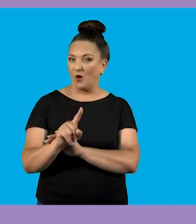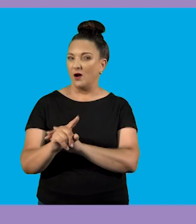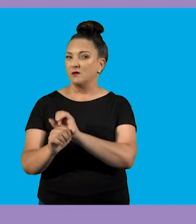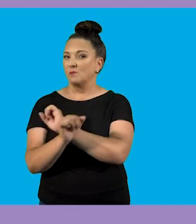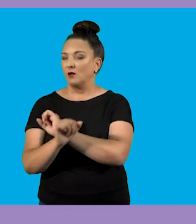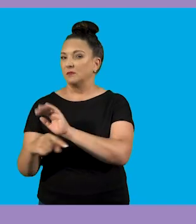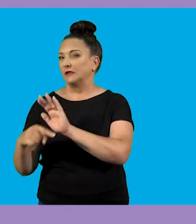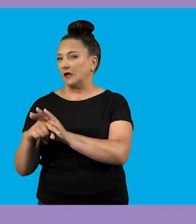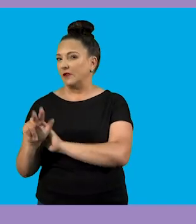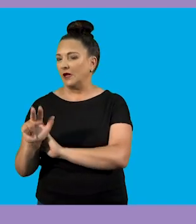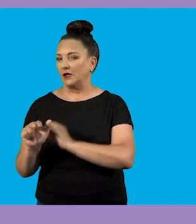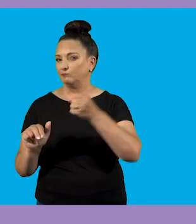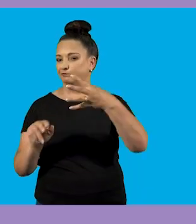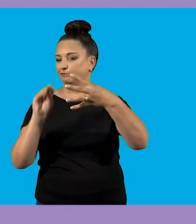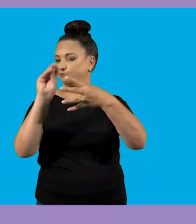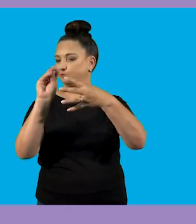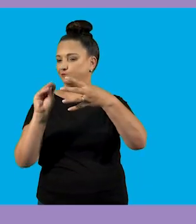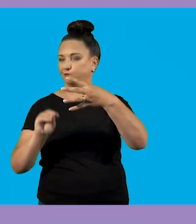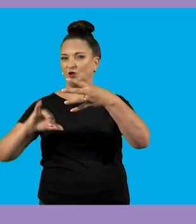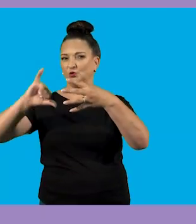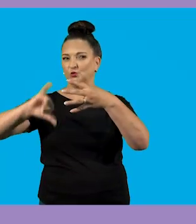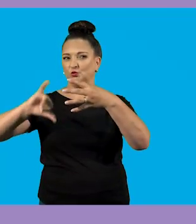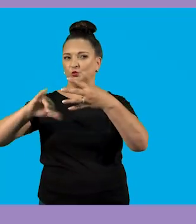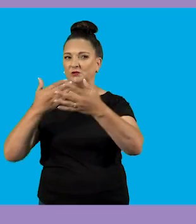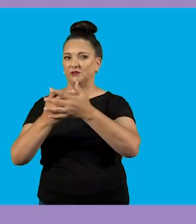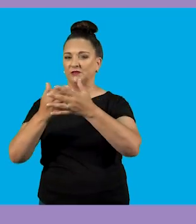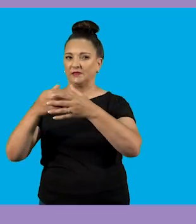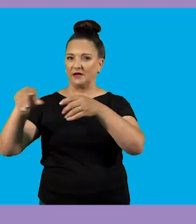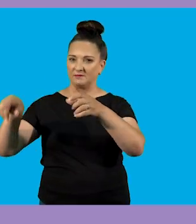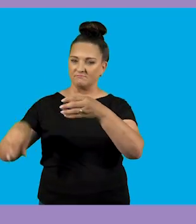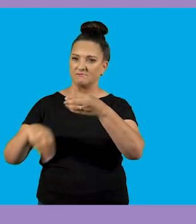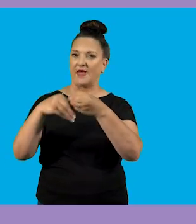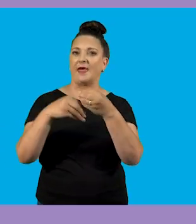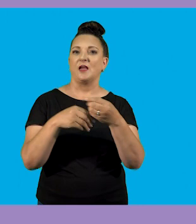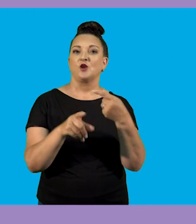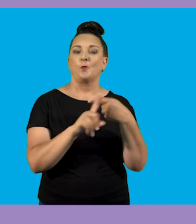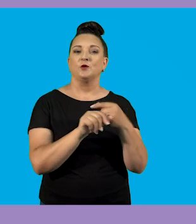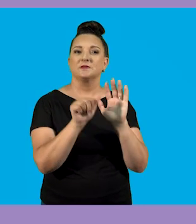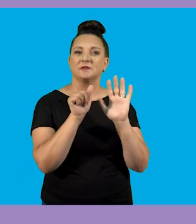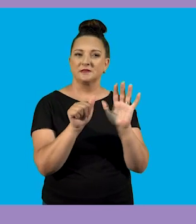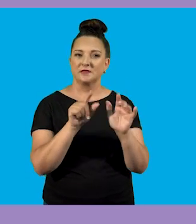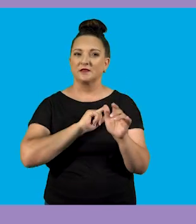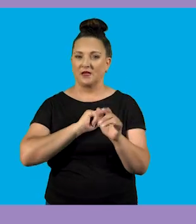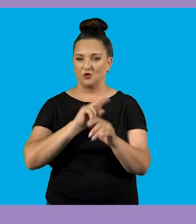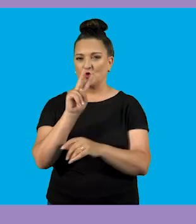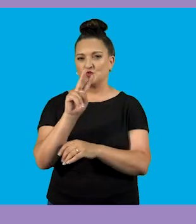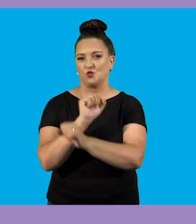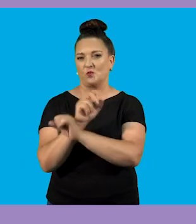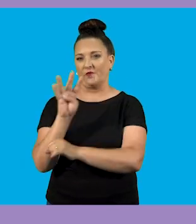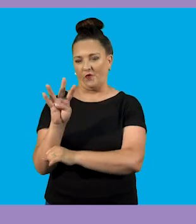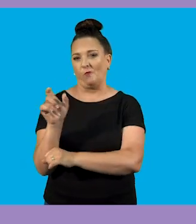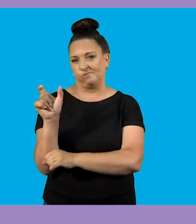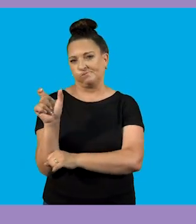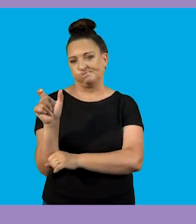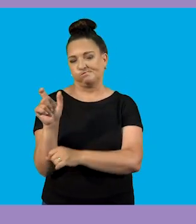negative 8. Which pair will add up to a positive 6? We are going to choose that one because a